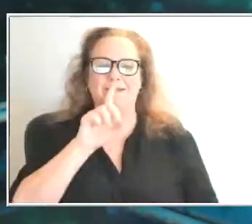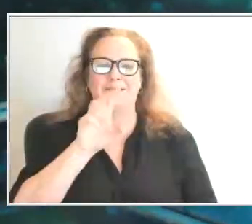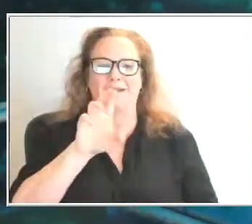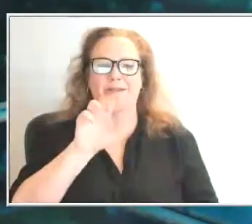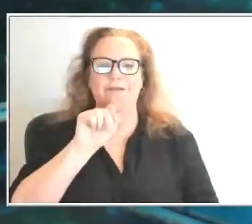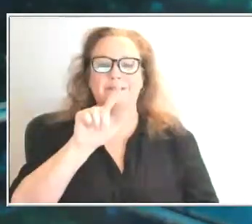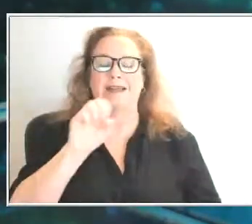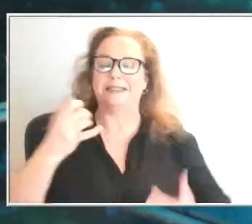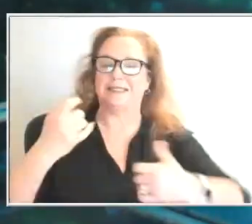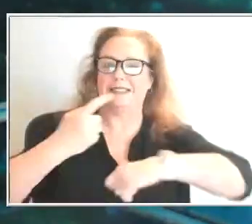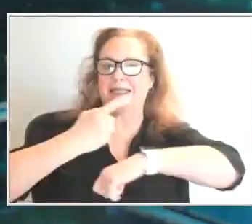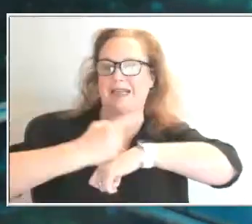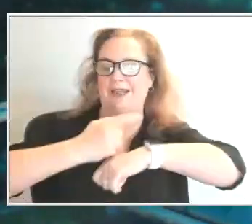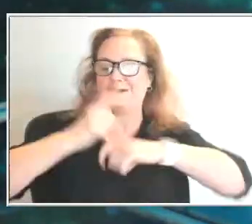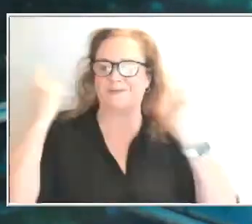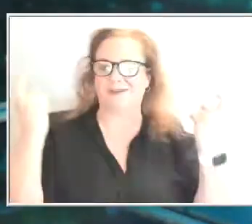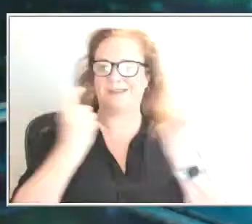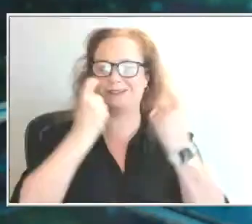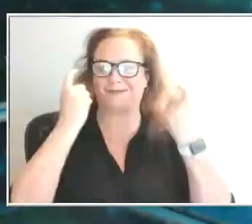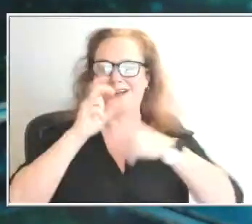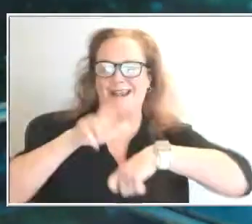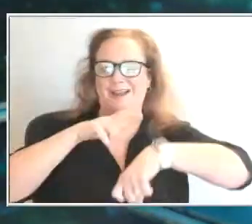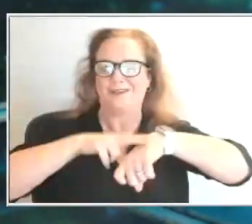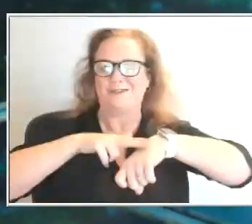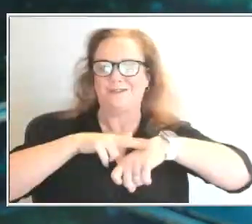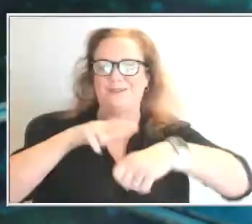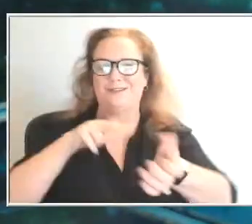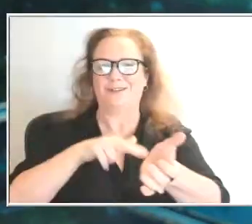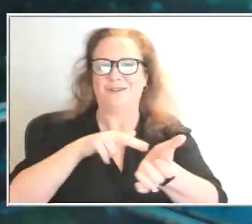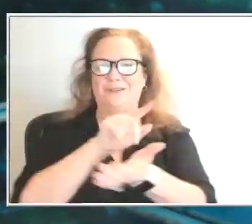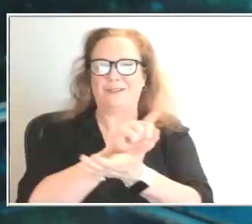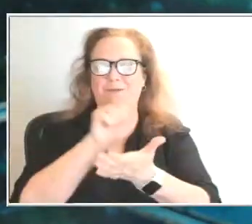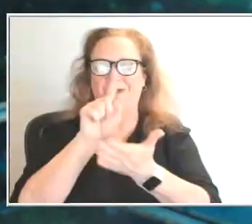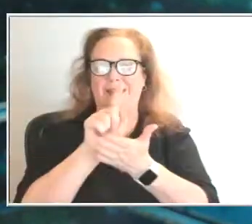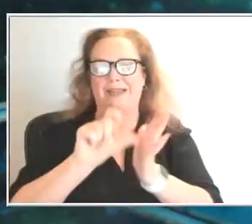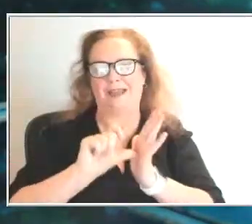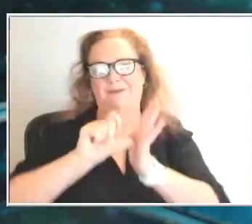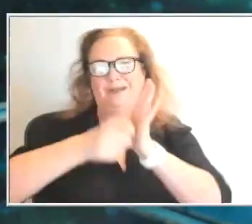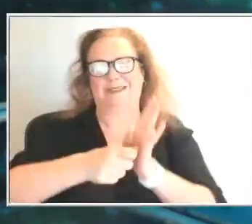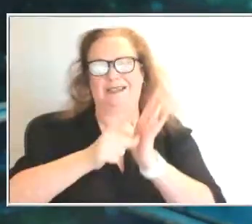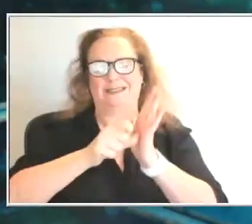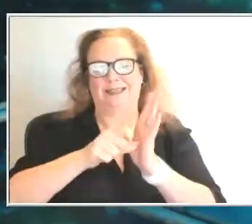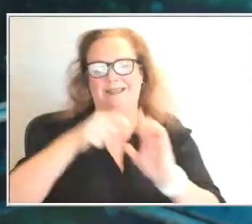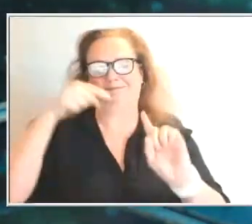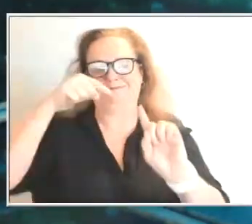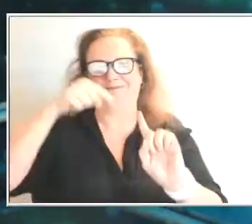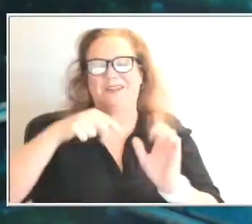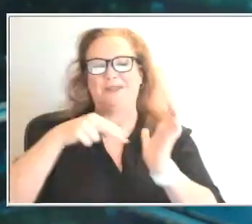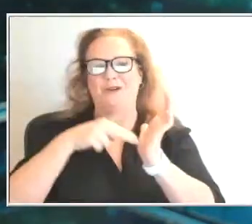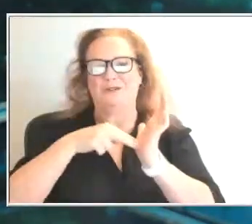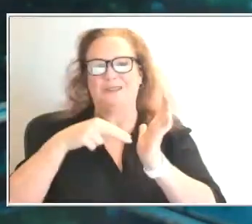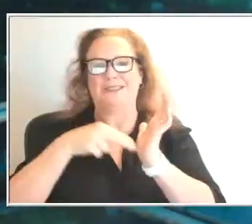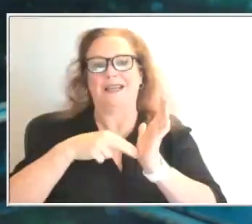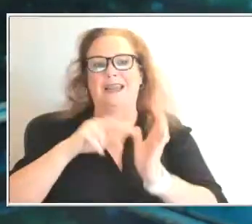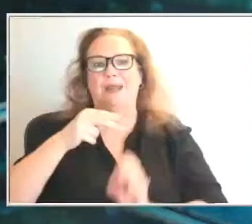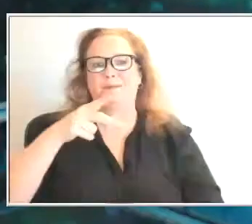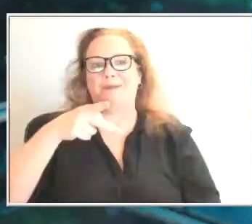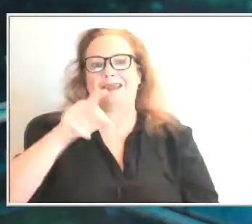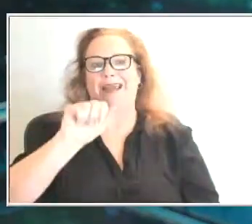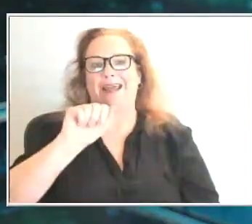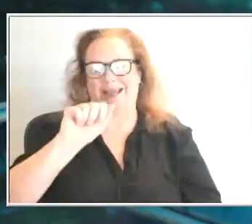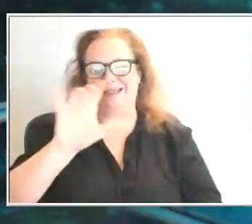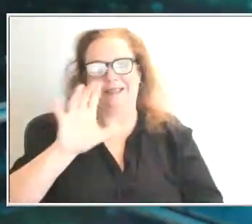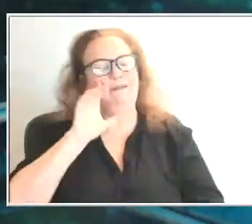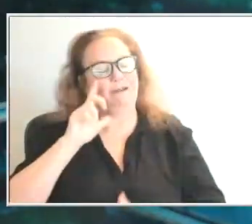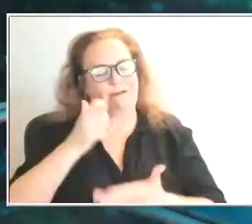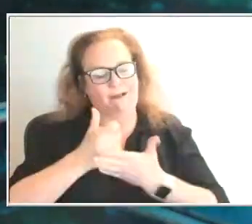Today, we're celebrating National Nurses Week and highlighting some of the nurses and nurse practitioners who help keep this health